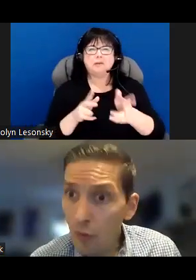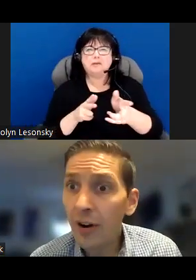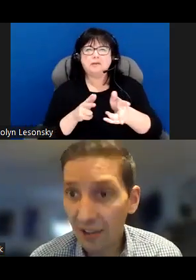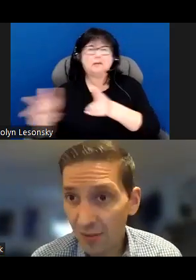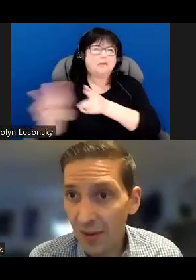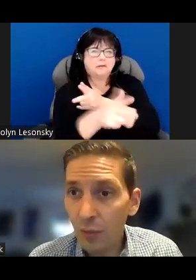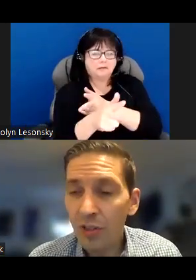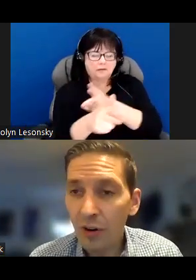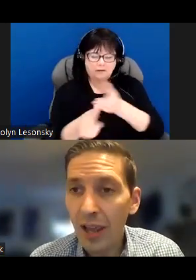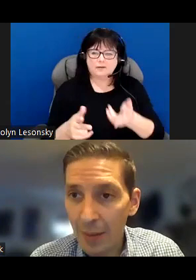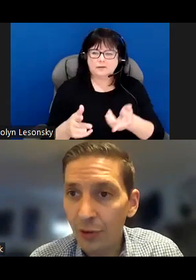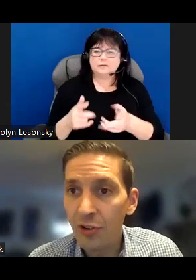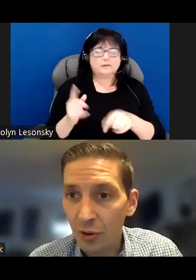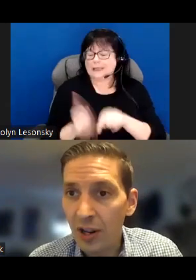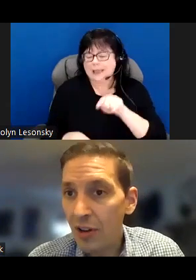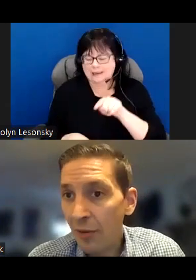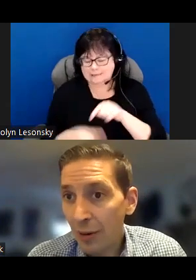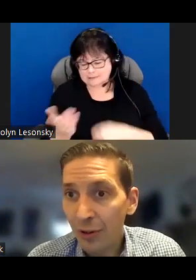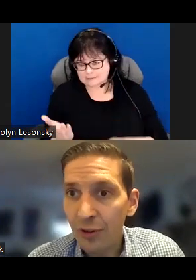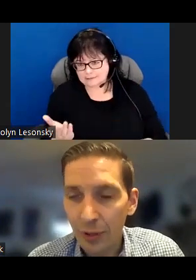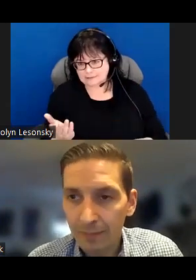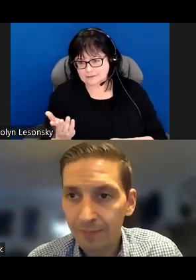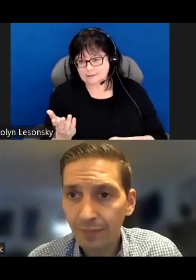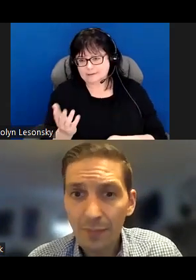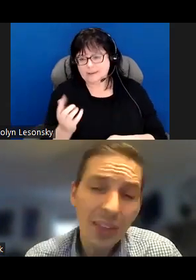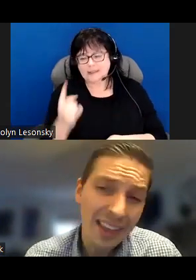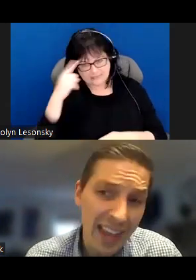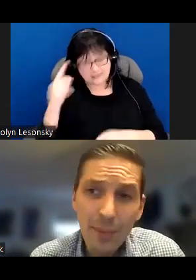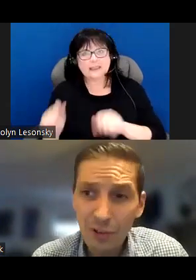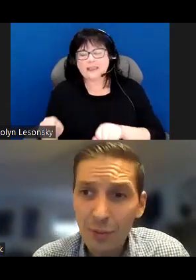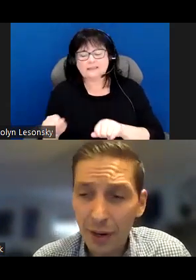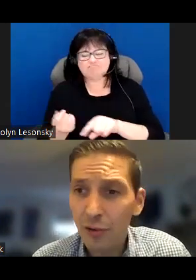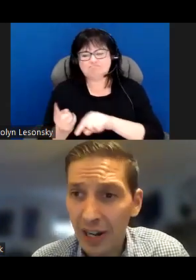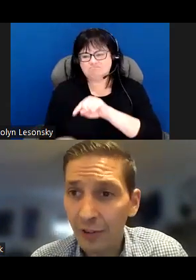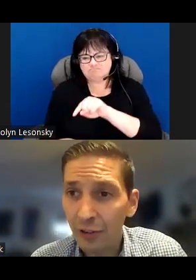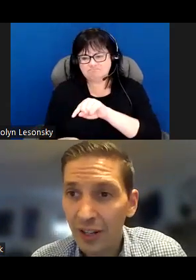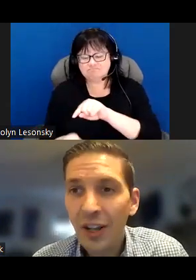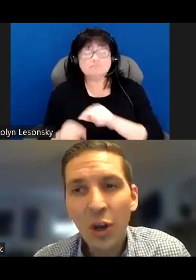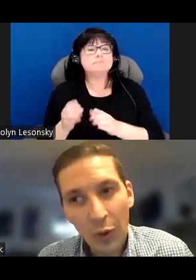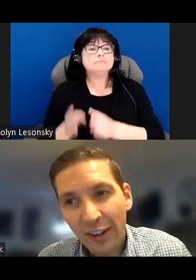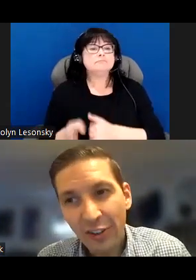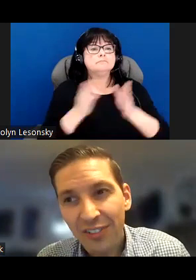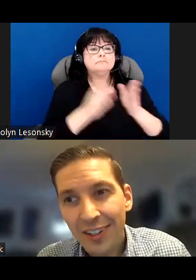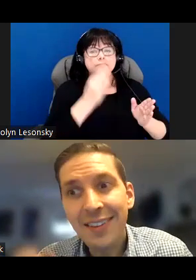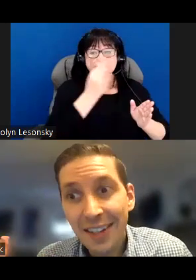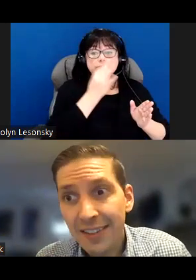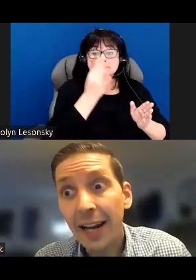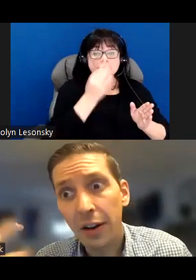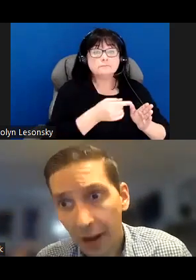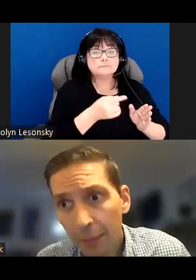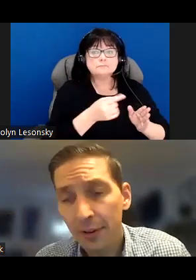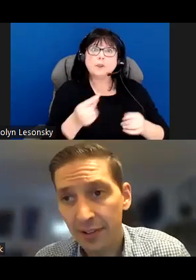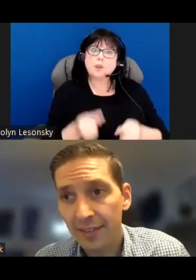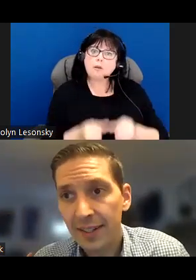they overestimate what they're able to do and how they're able to do it. Cannabis-impaired drivers, we actually see the